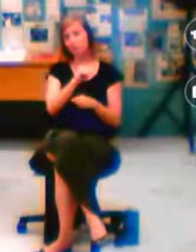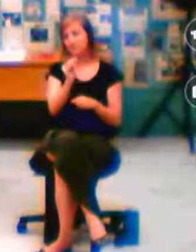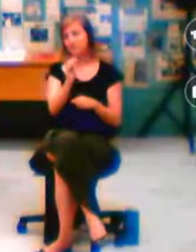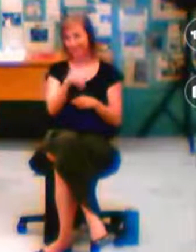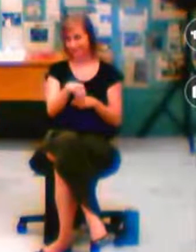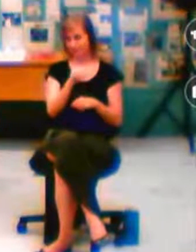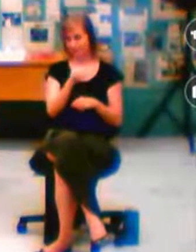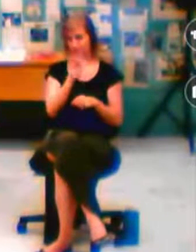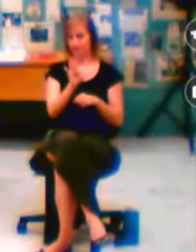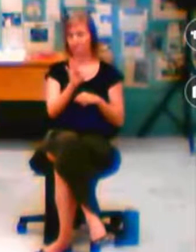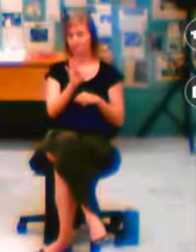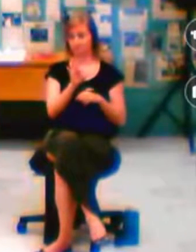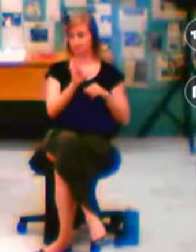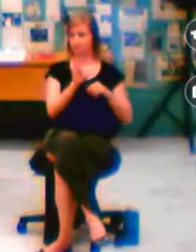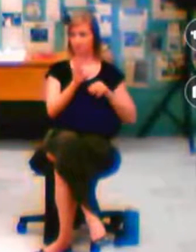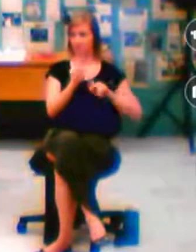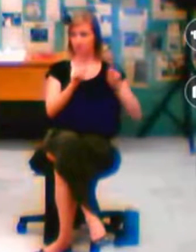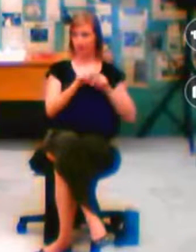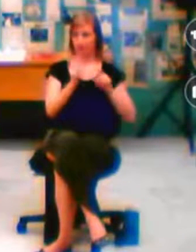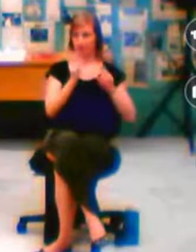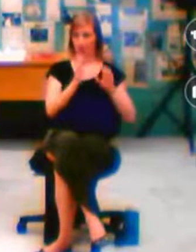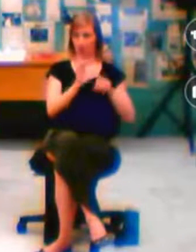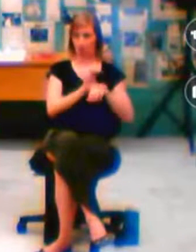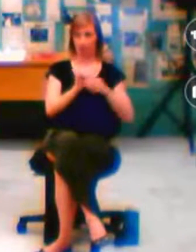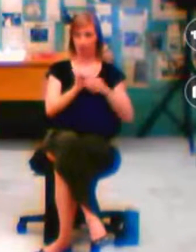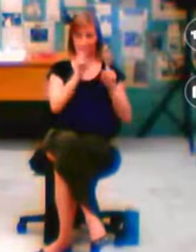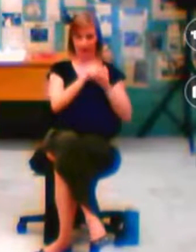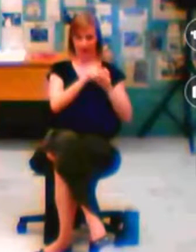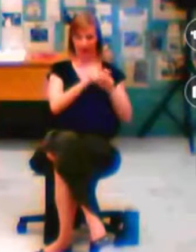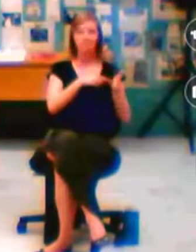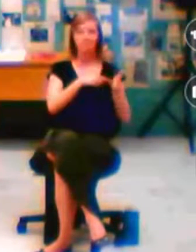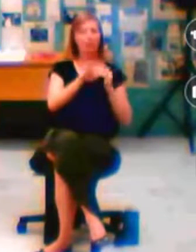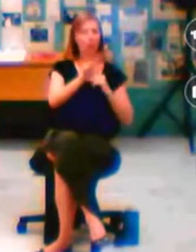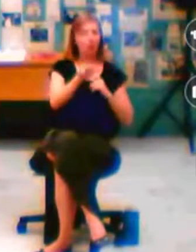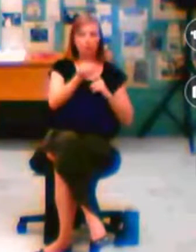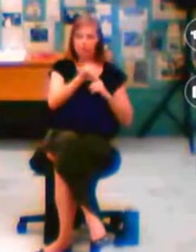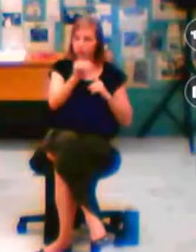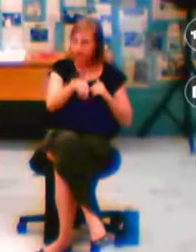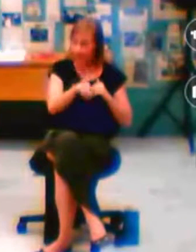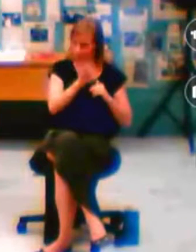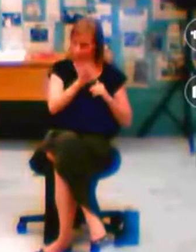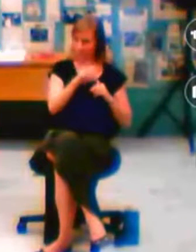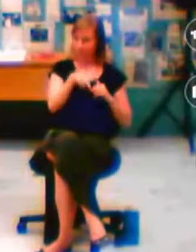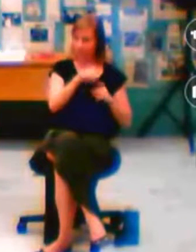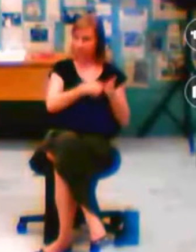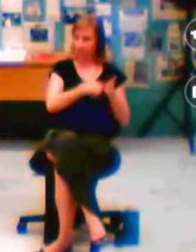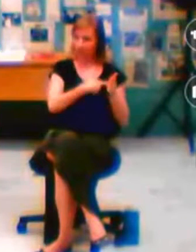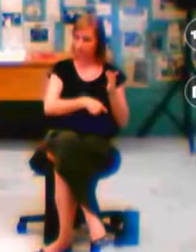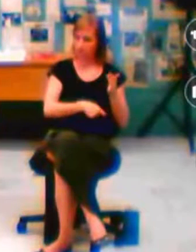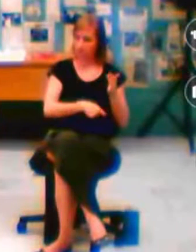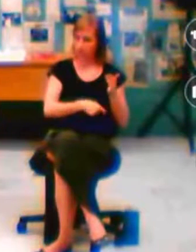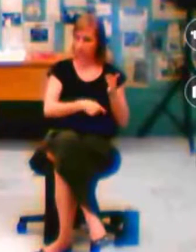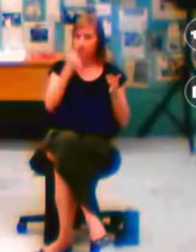pulling a heck of a lot of money out of the Colorado economy. Right now in Colorado, approximately 3% of